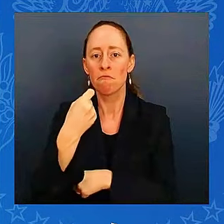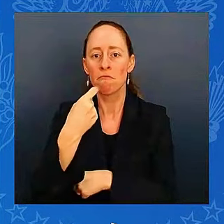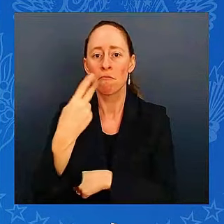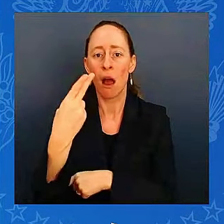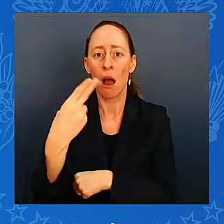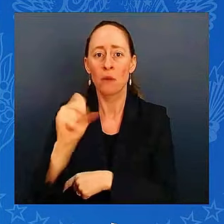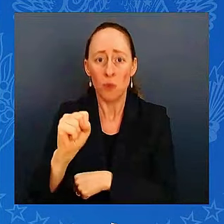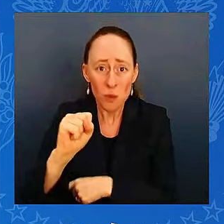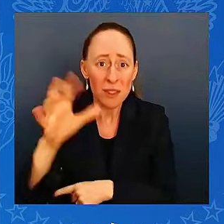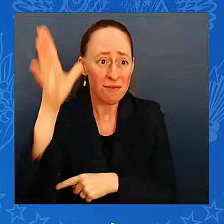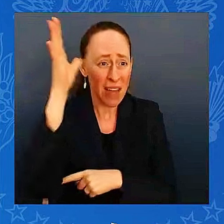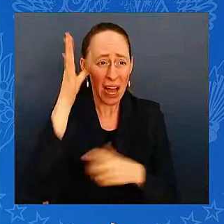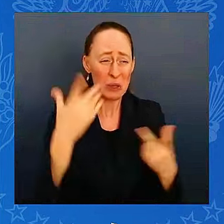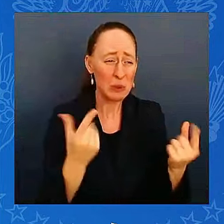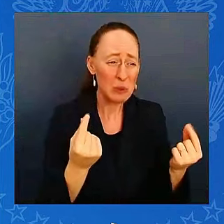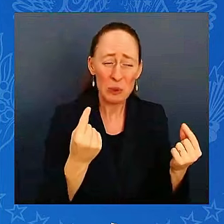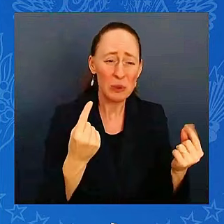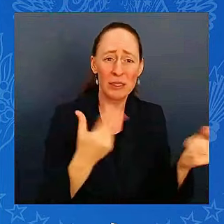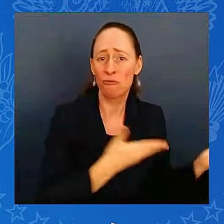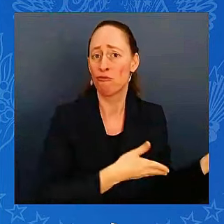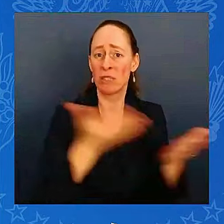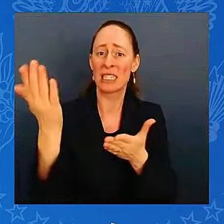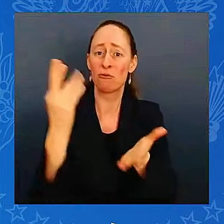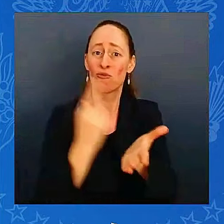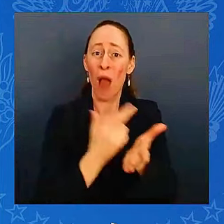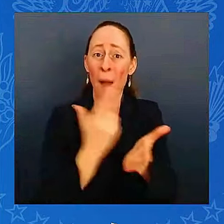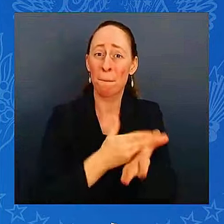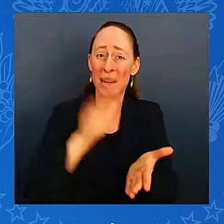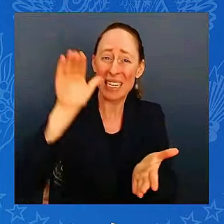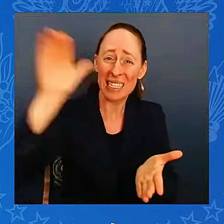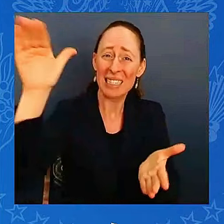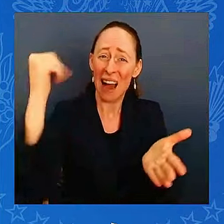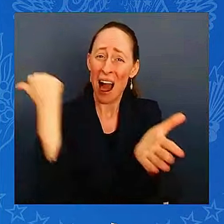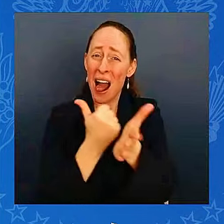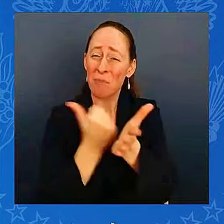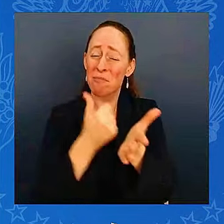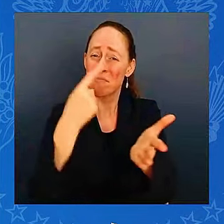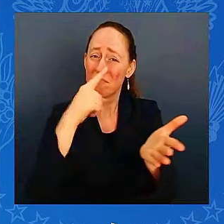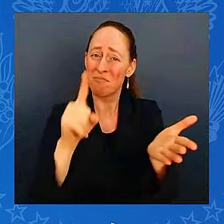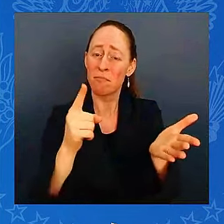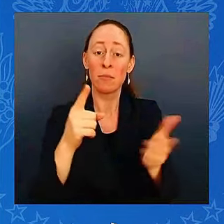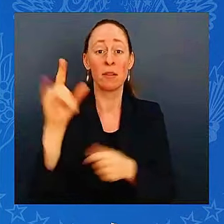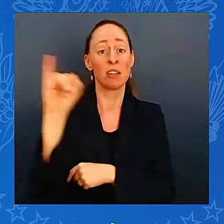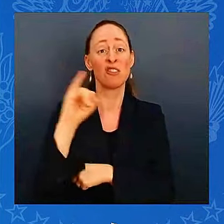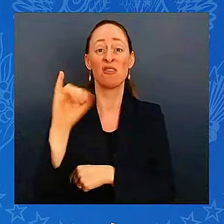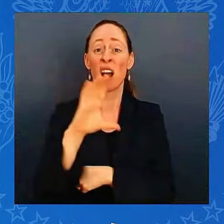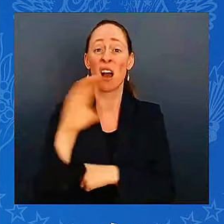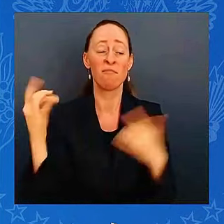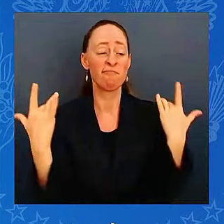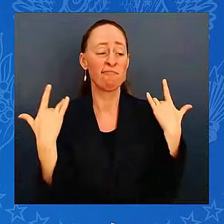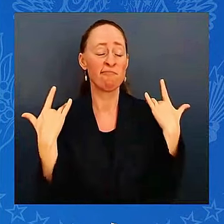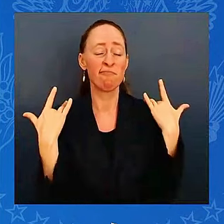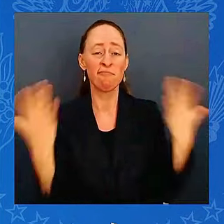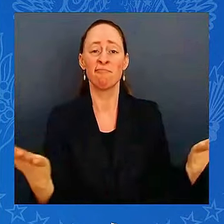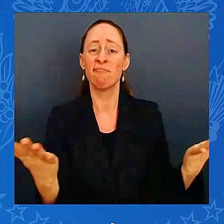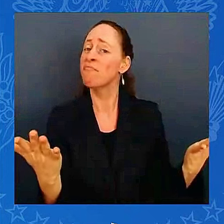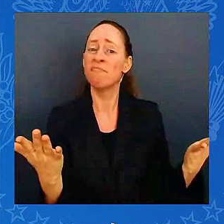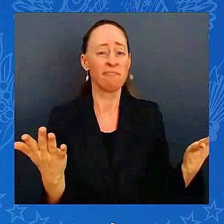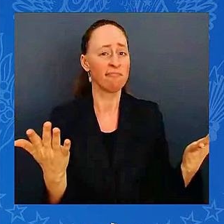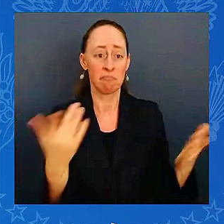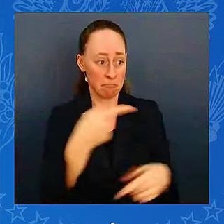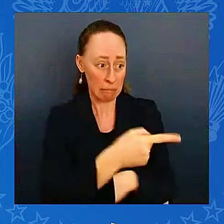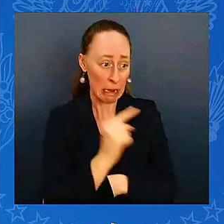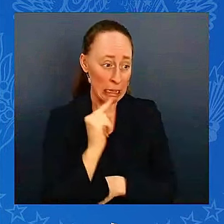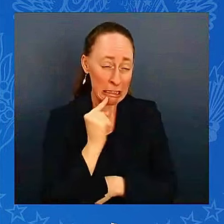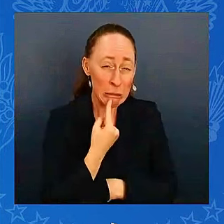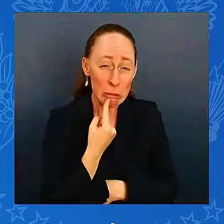company wouldn't cover the cost. They said, quote, it wasn't a matter of life and death. A month